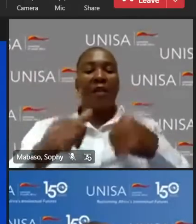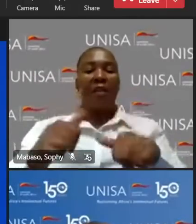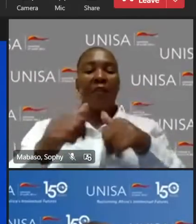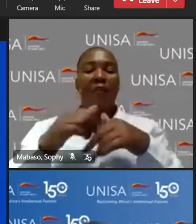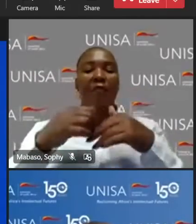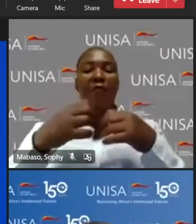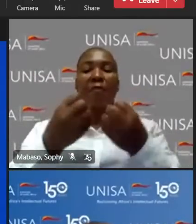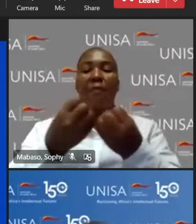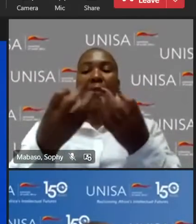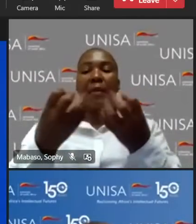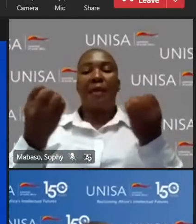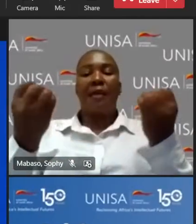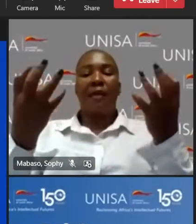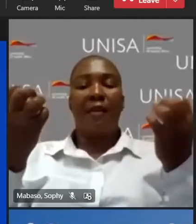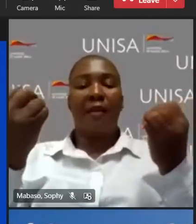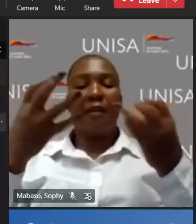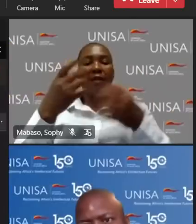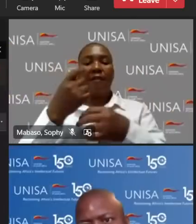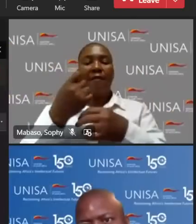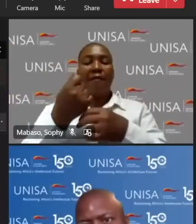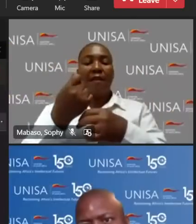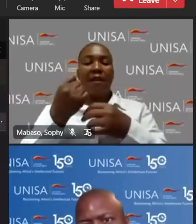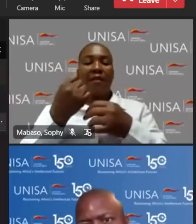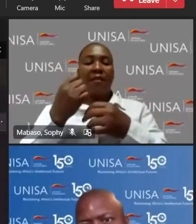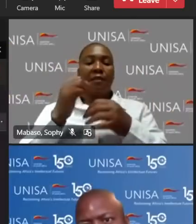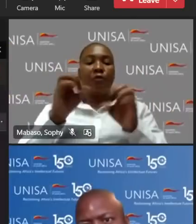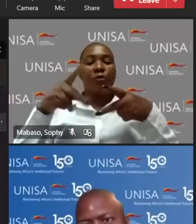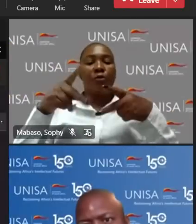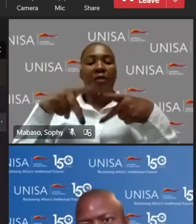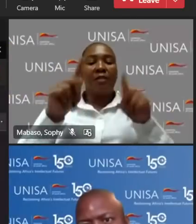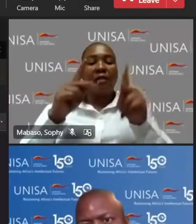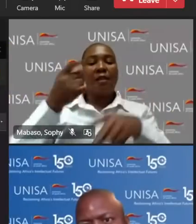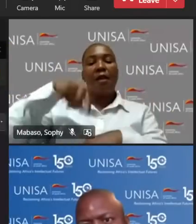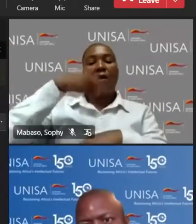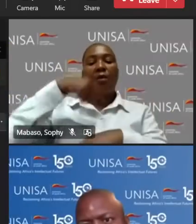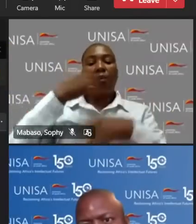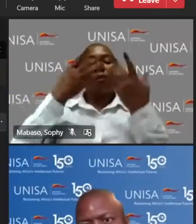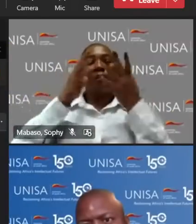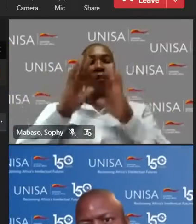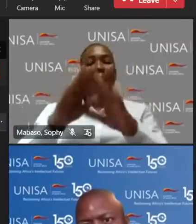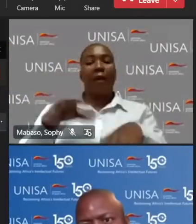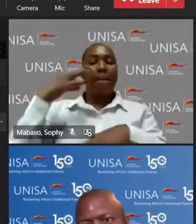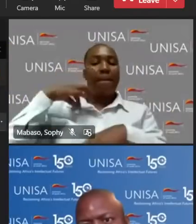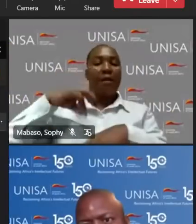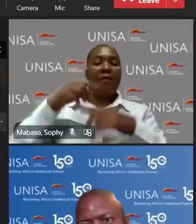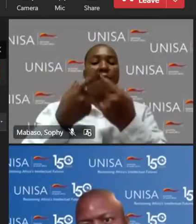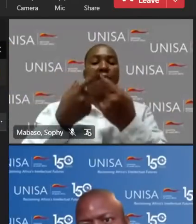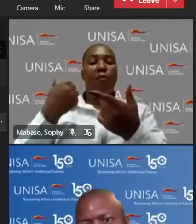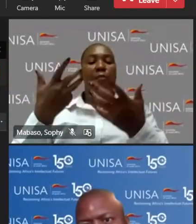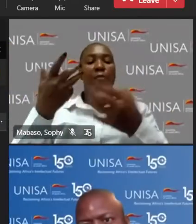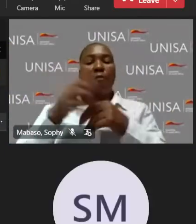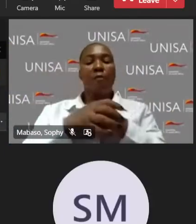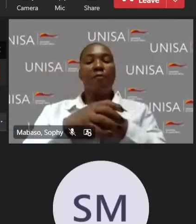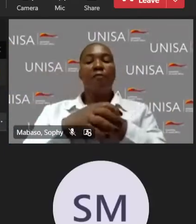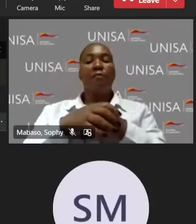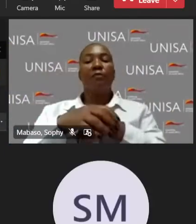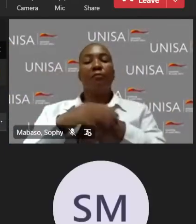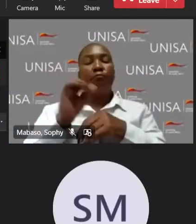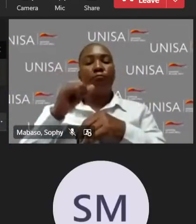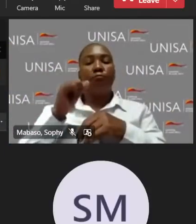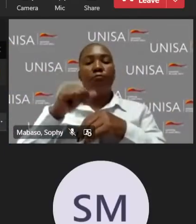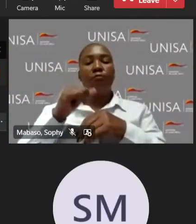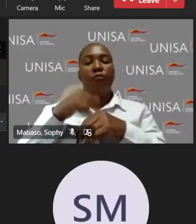many funding opportunities that our students can benefit from. And of course, I saw in the